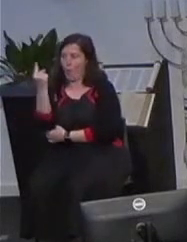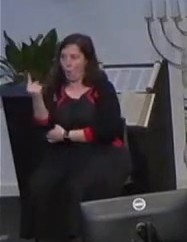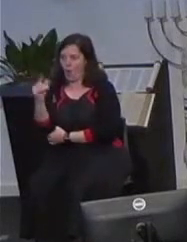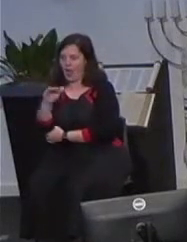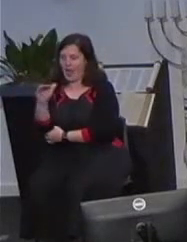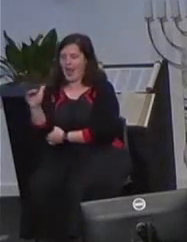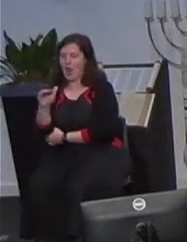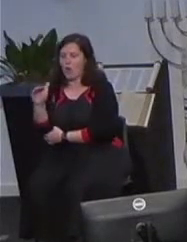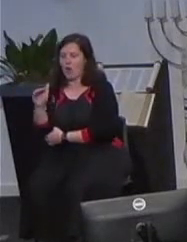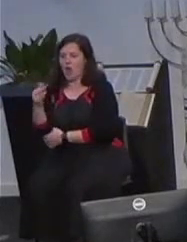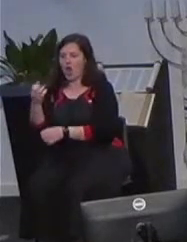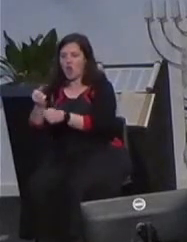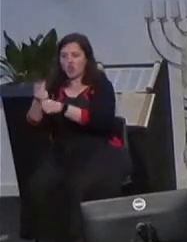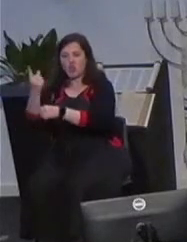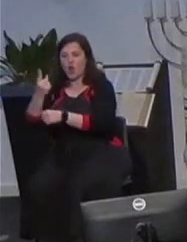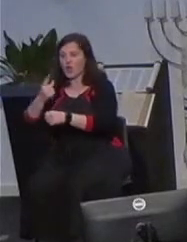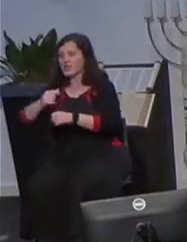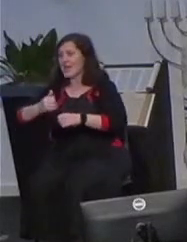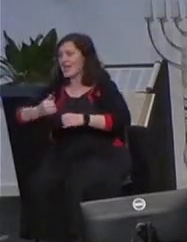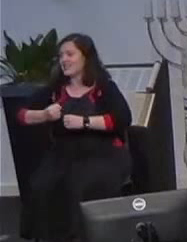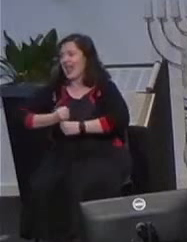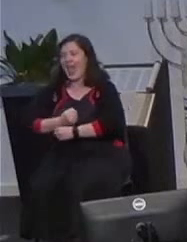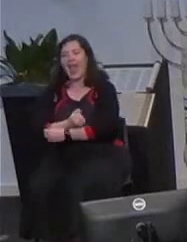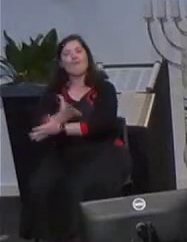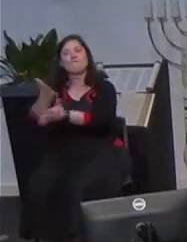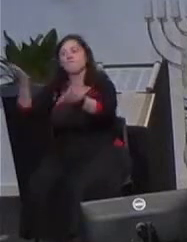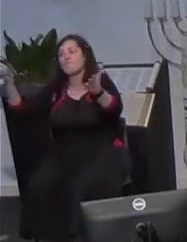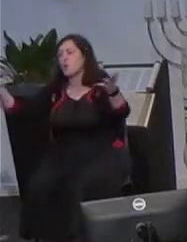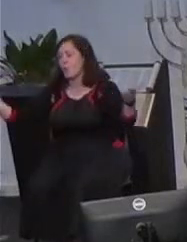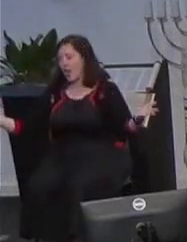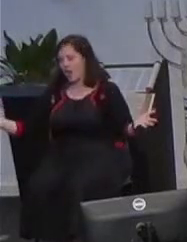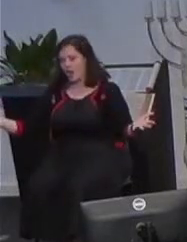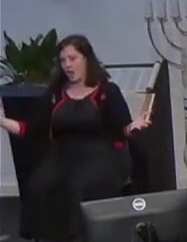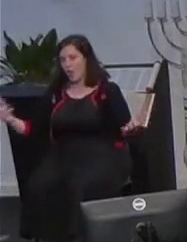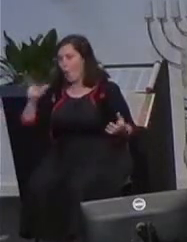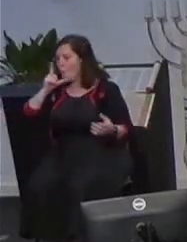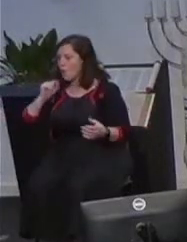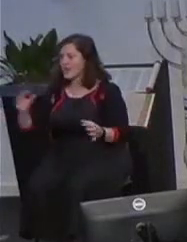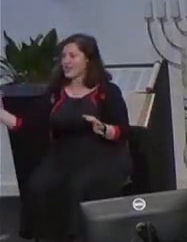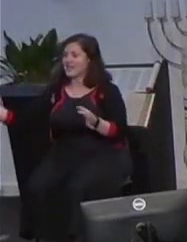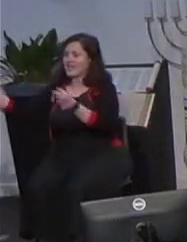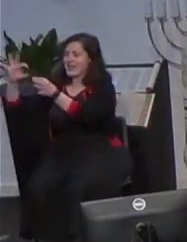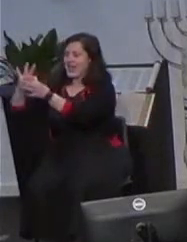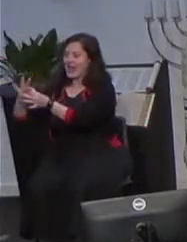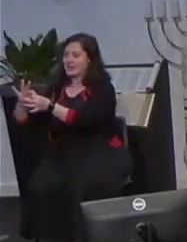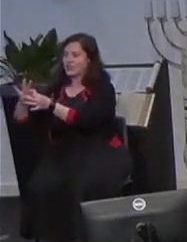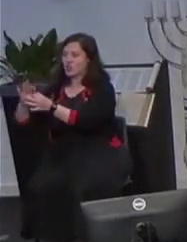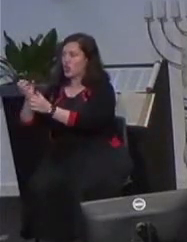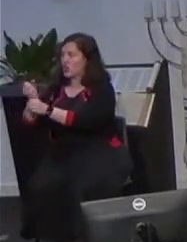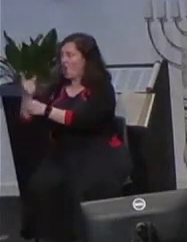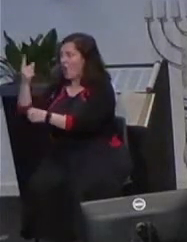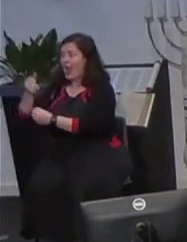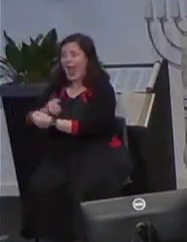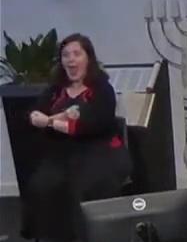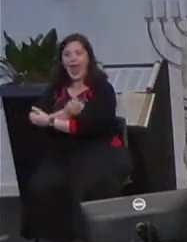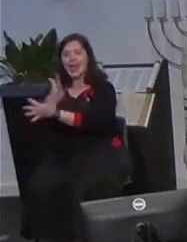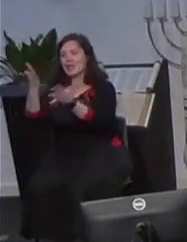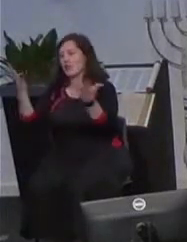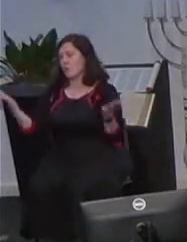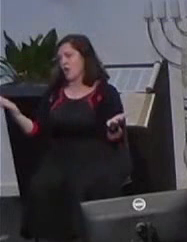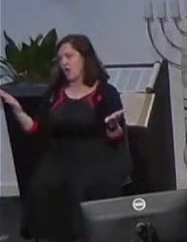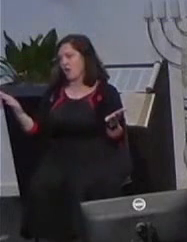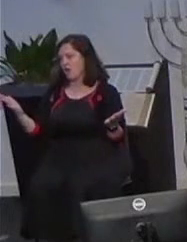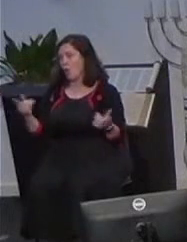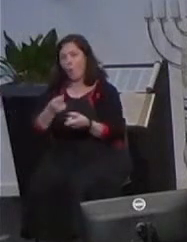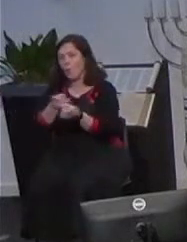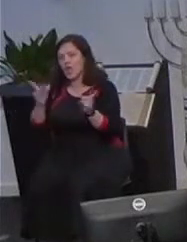are the priests in that house. And as priests, we offer spiritual sacrifices. We offer praise and worship to